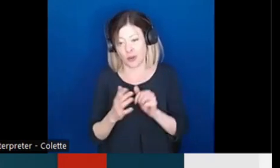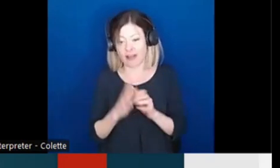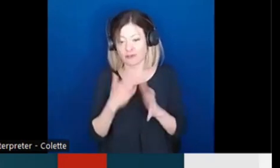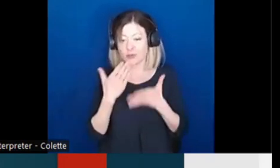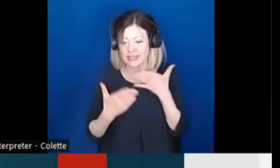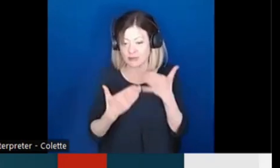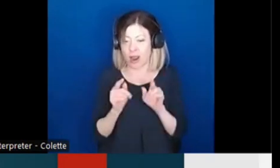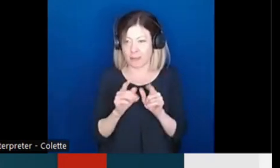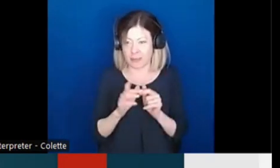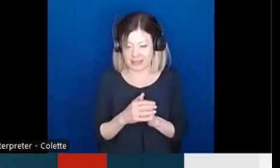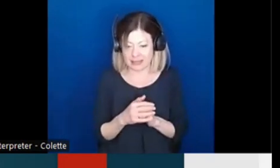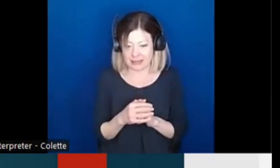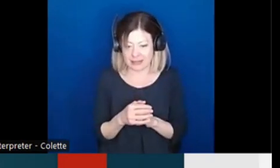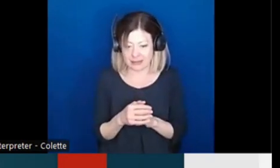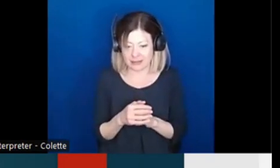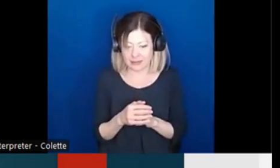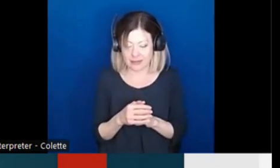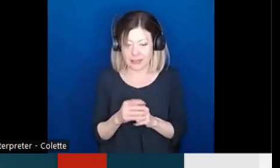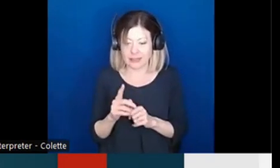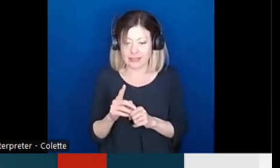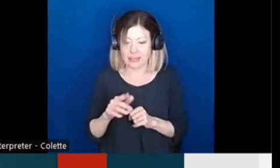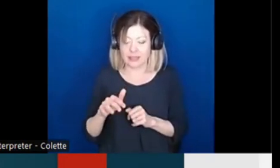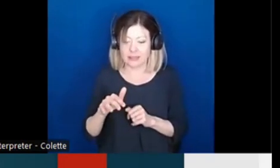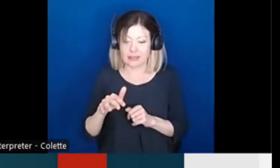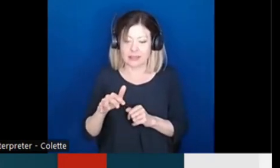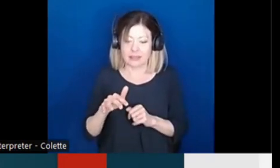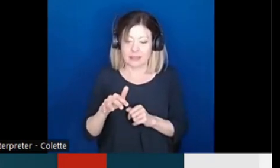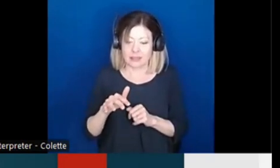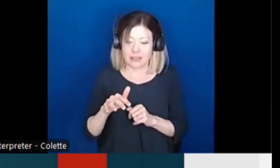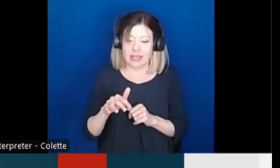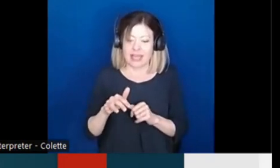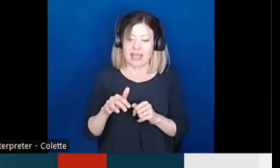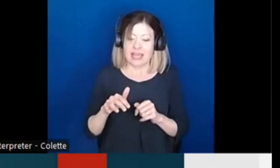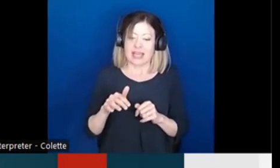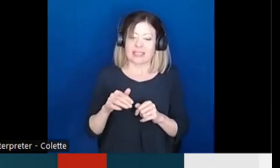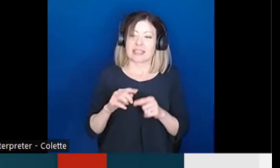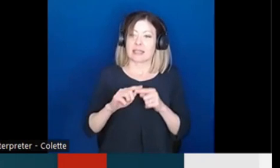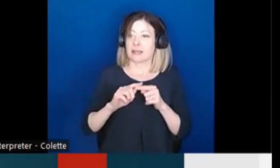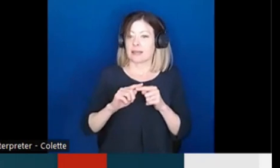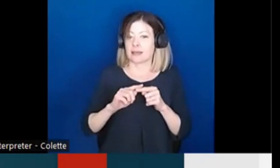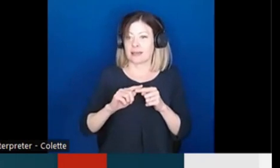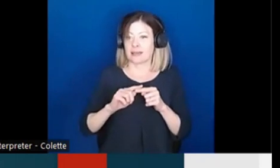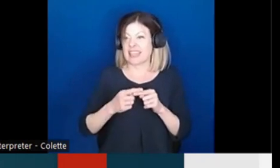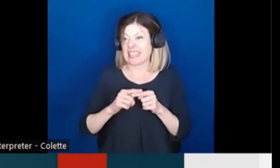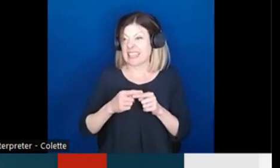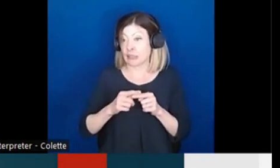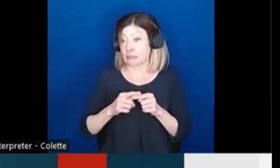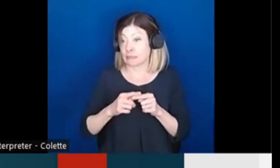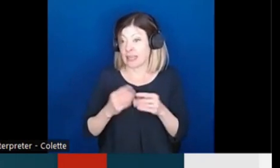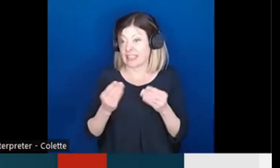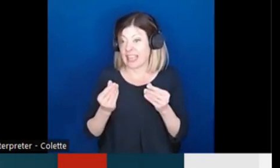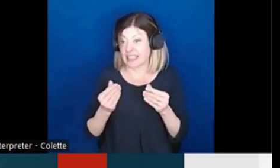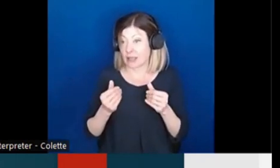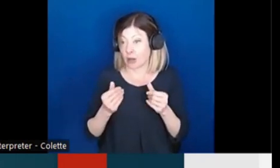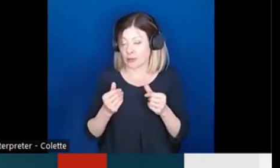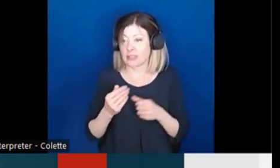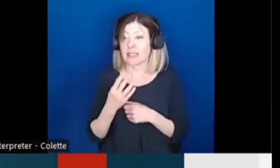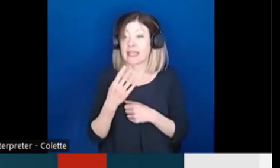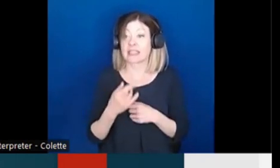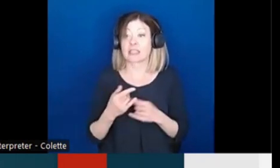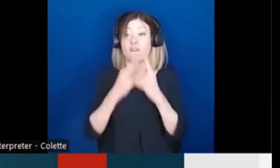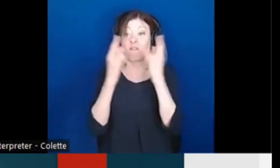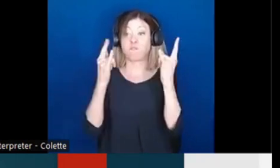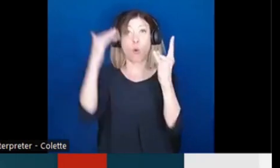this is, it's a scene made out of textiles, mostly knitting, and it's a bed, a four-poster bed. There's a